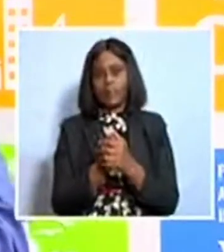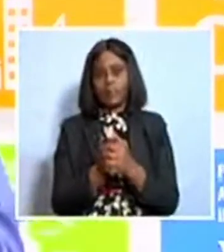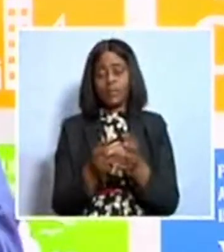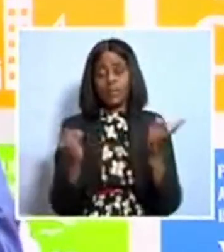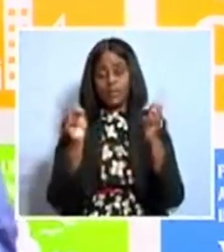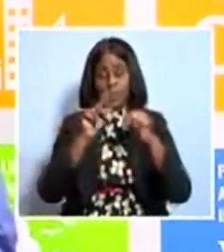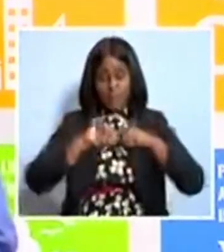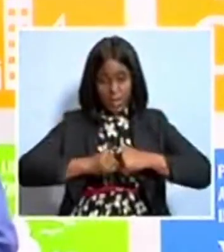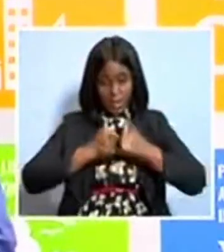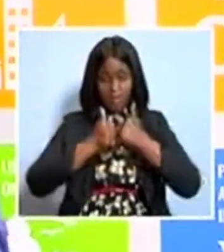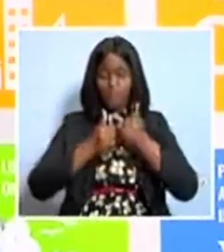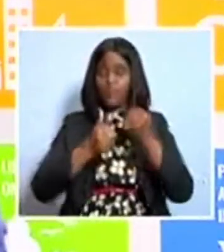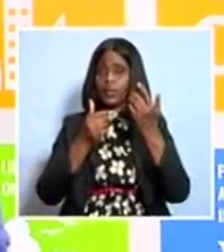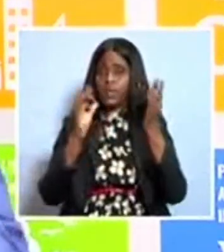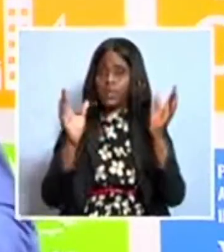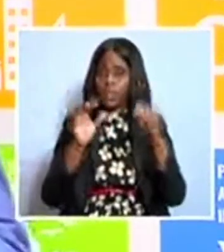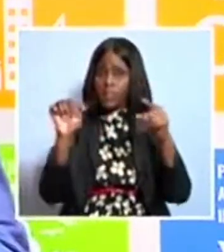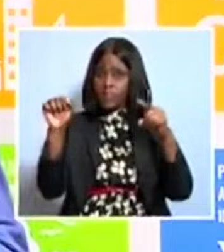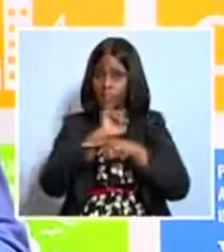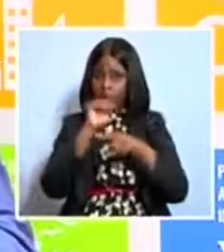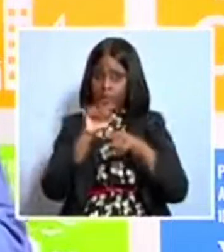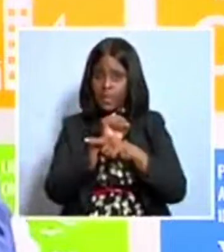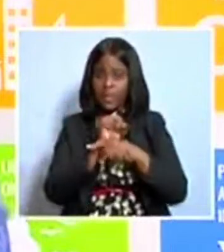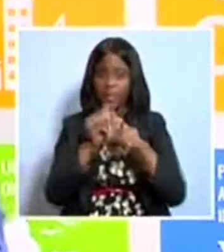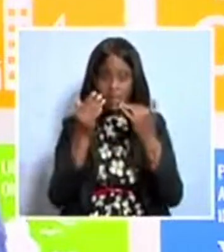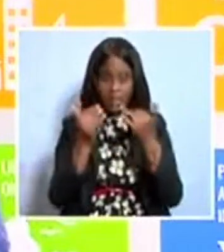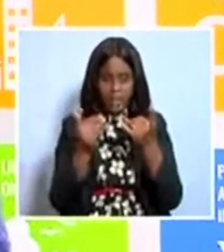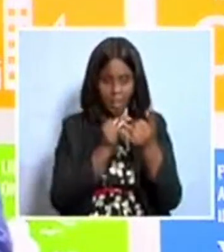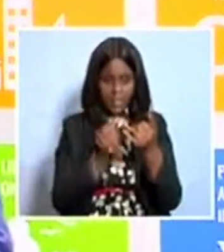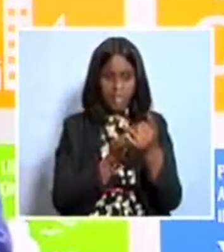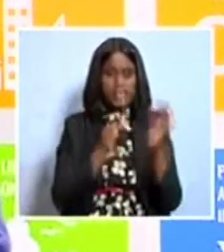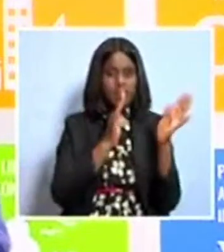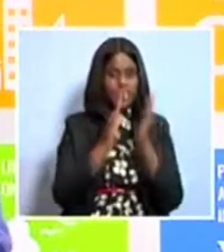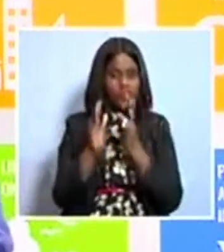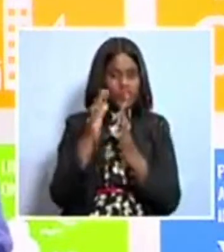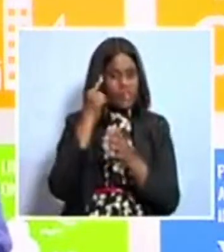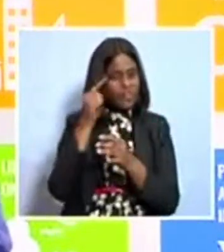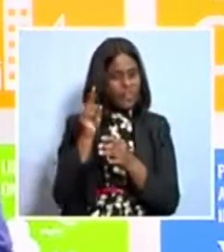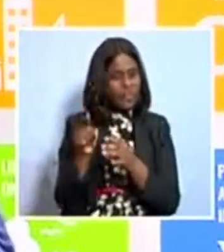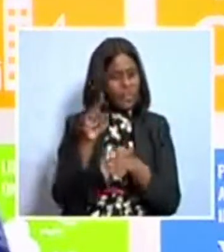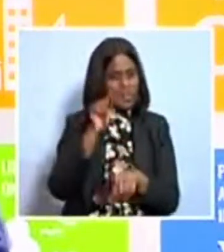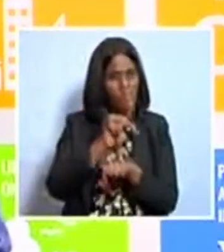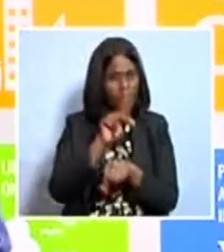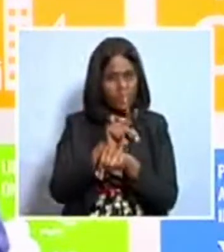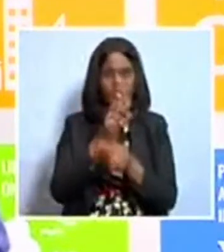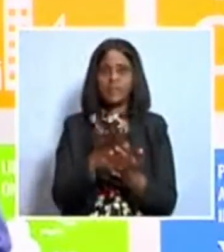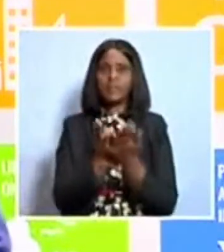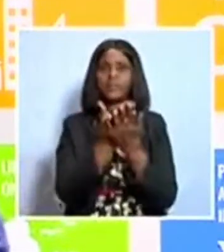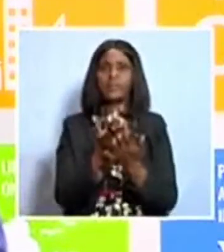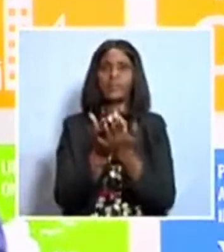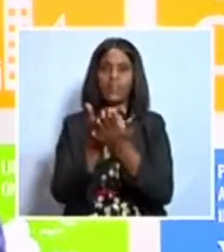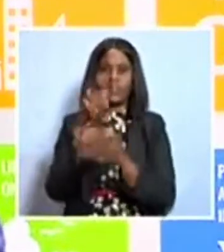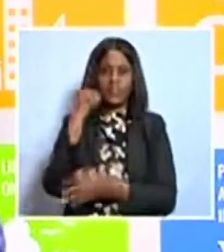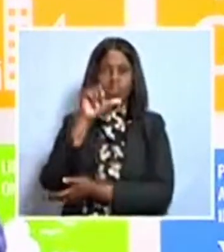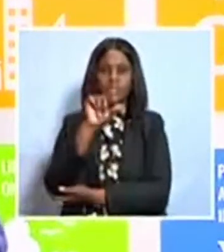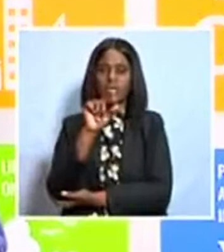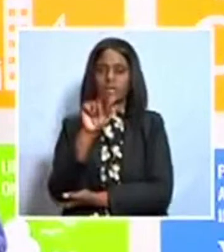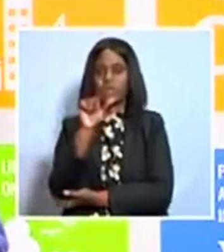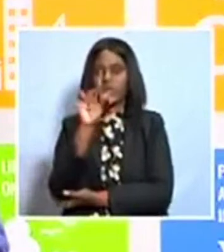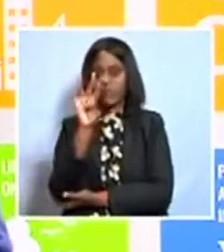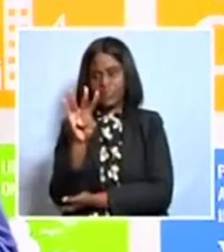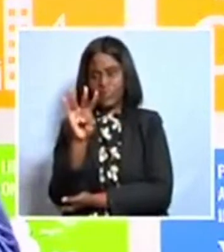When we do appraisals of the projects, like right now we are preparing for project submissions for 2024